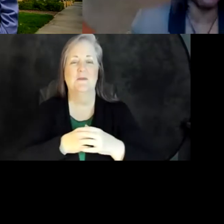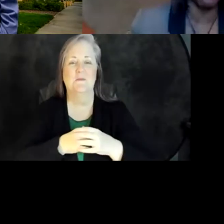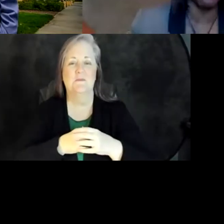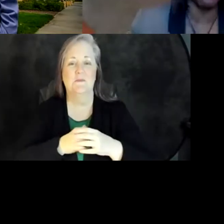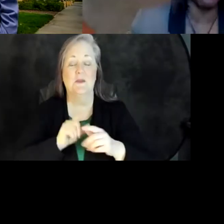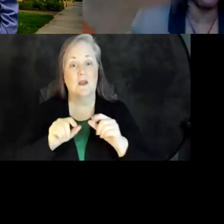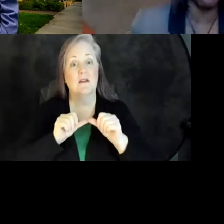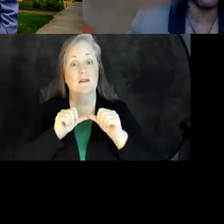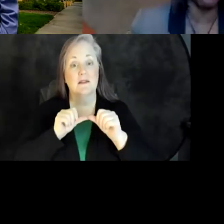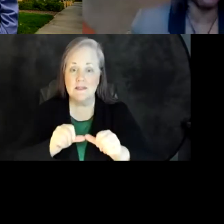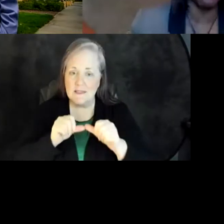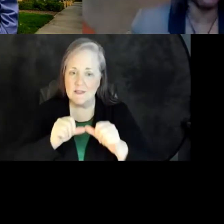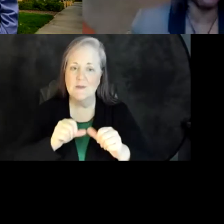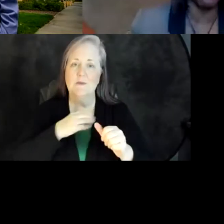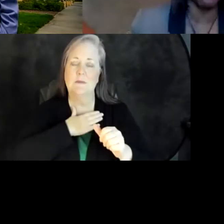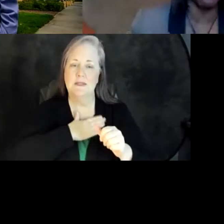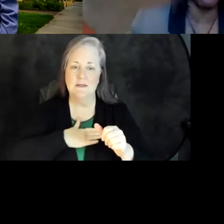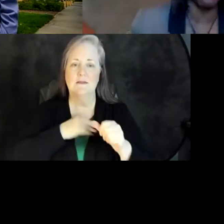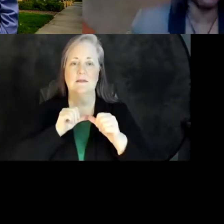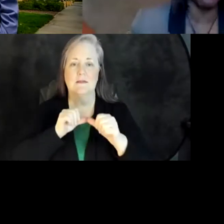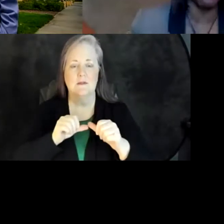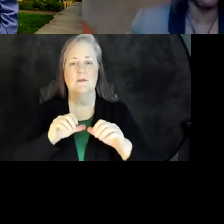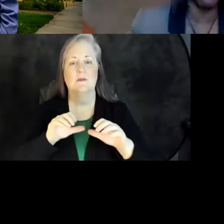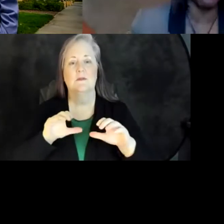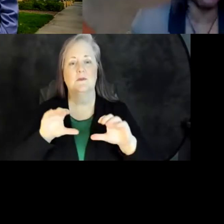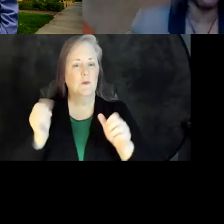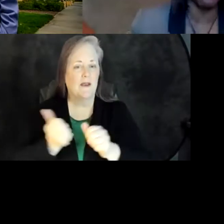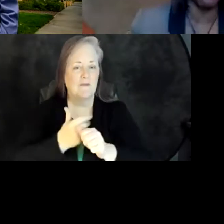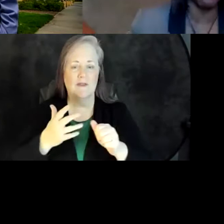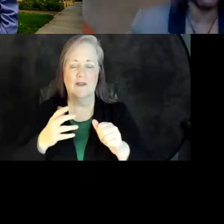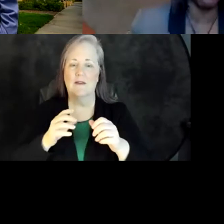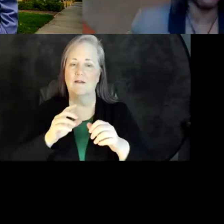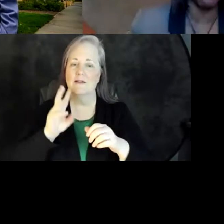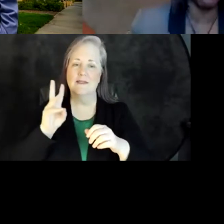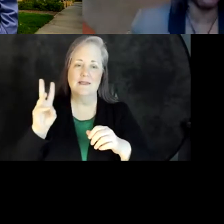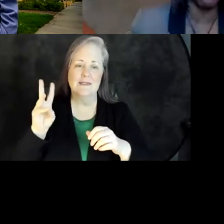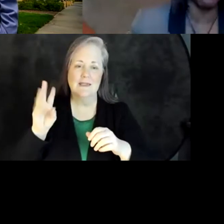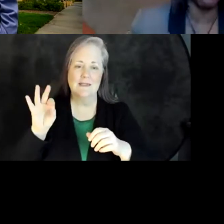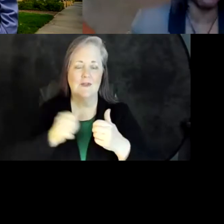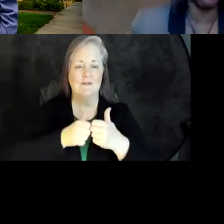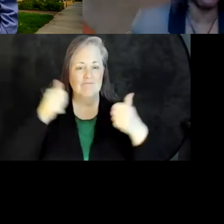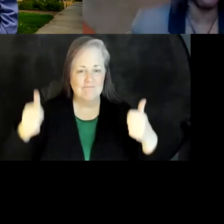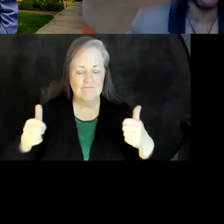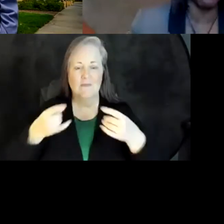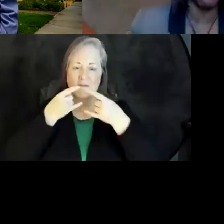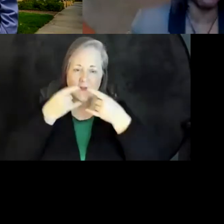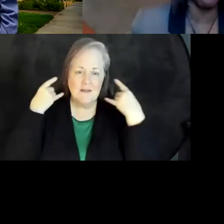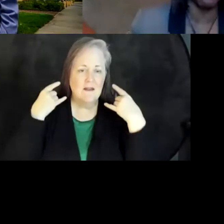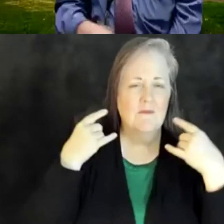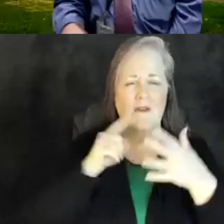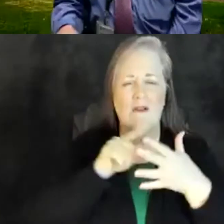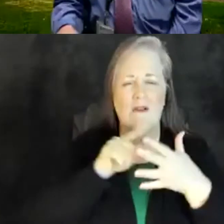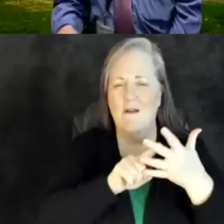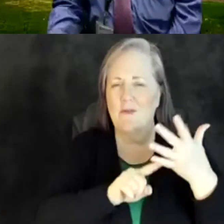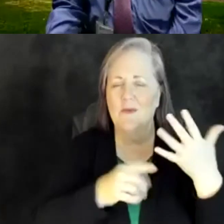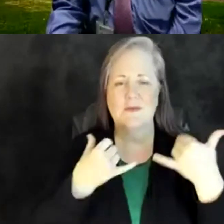to continue to do our efforts to stay 6 feet apart, wear our face coverings, all of those things that